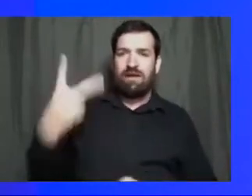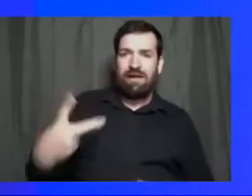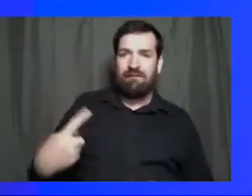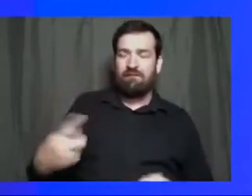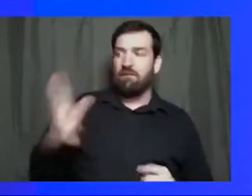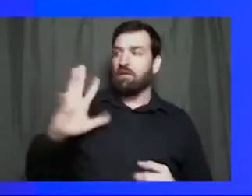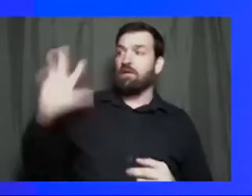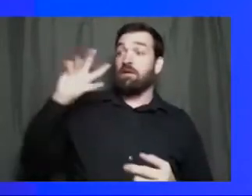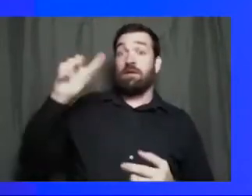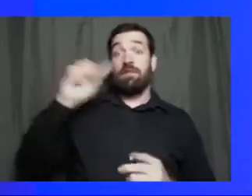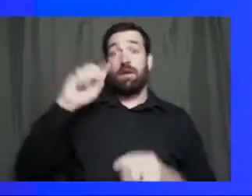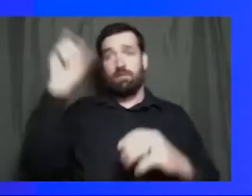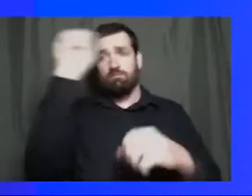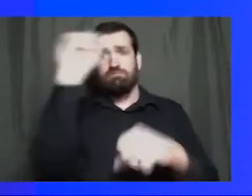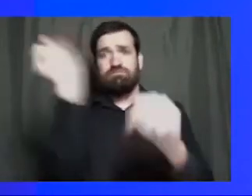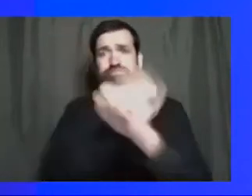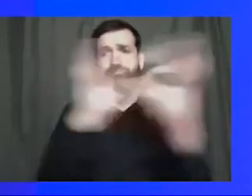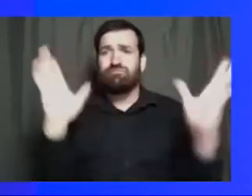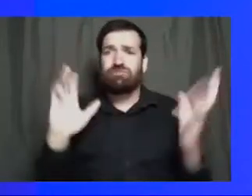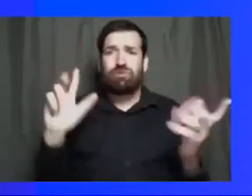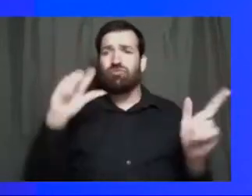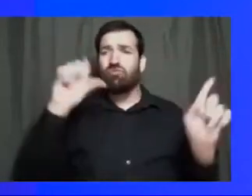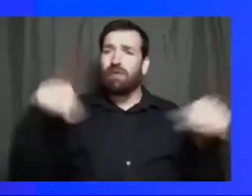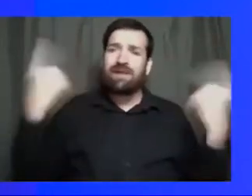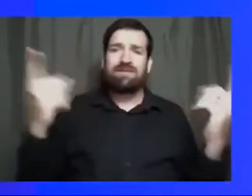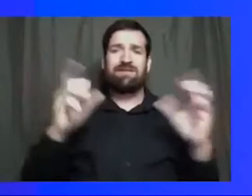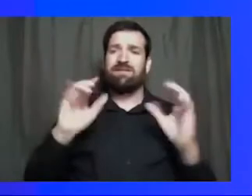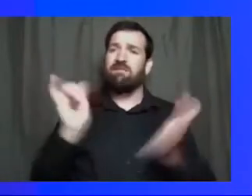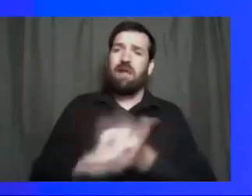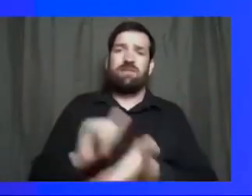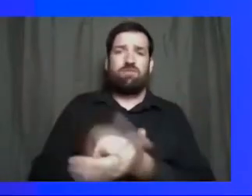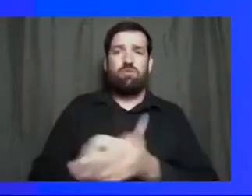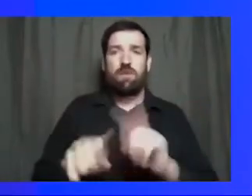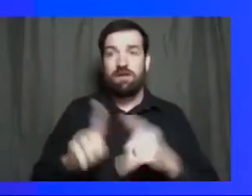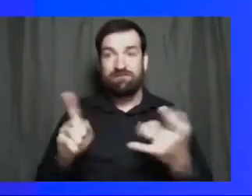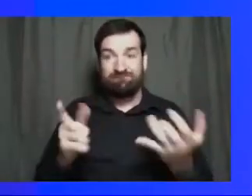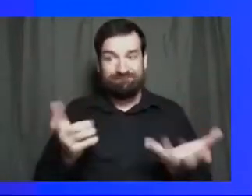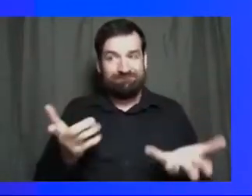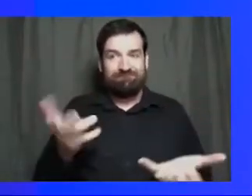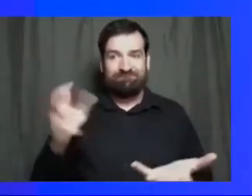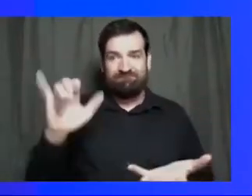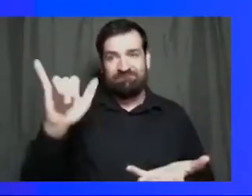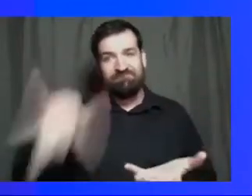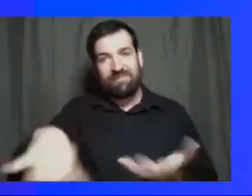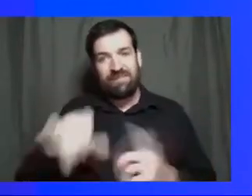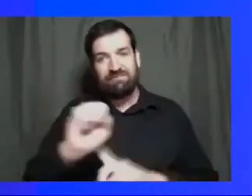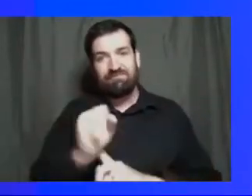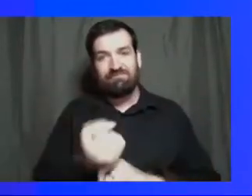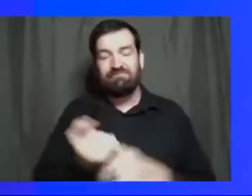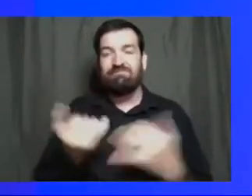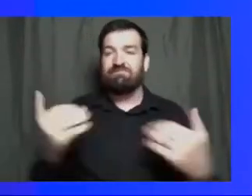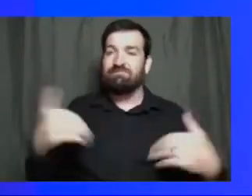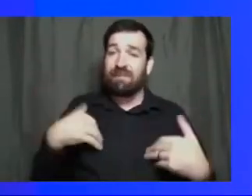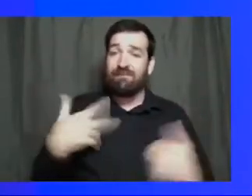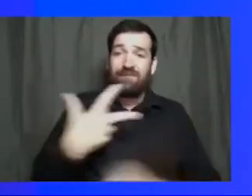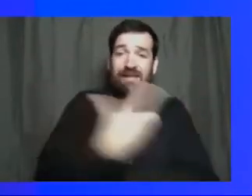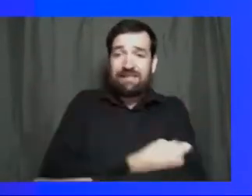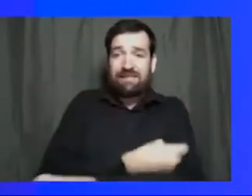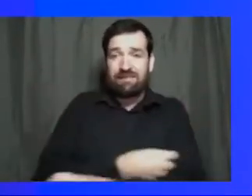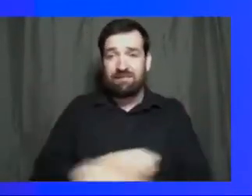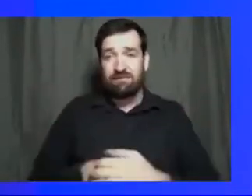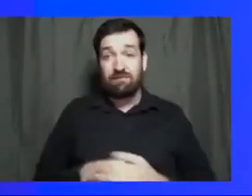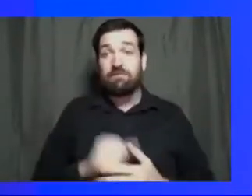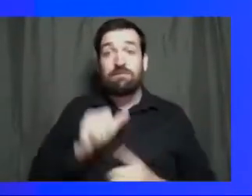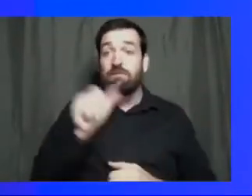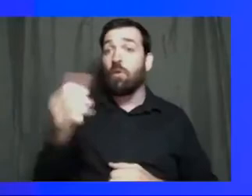you know, you're crazy. There's no way we'd be to that. But, yeah, that's where we're sitting now is we have a vaccine. We don't necessarily have a cure for it, but we have a